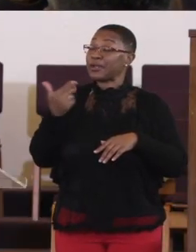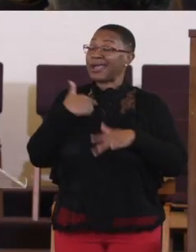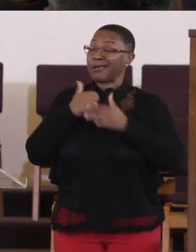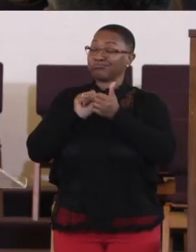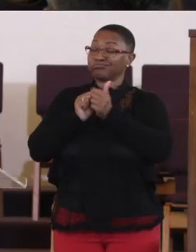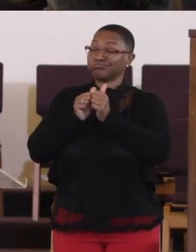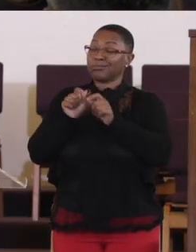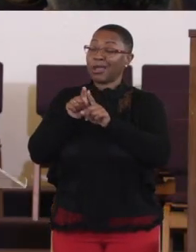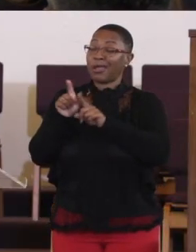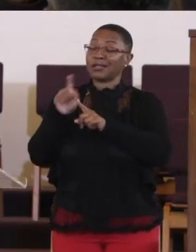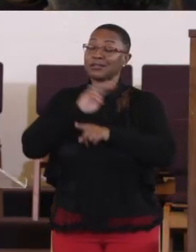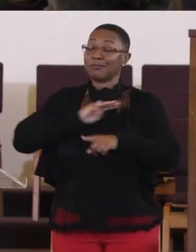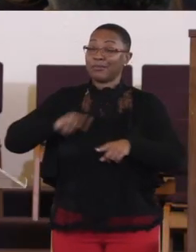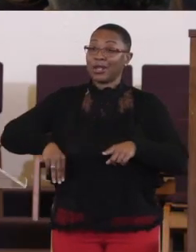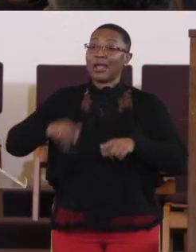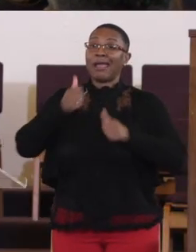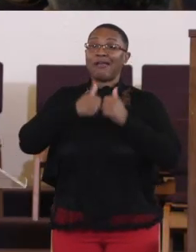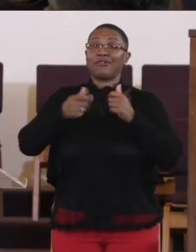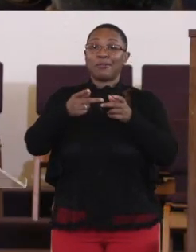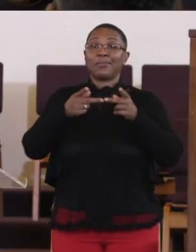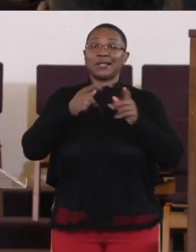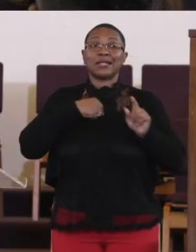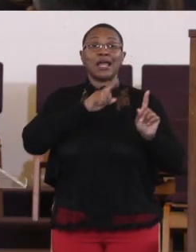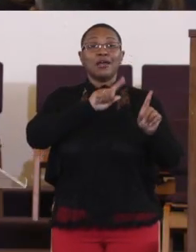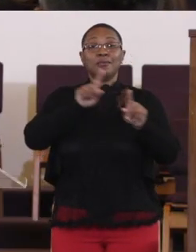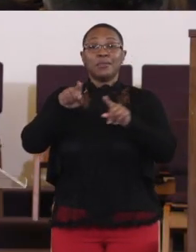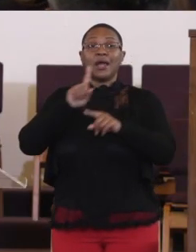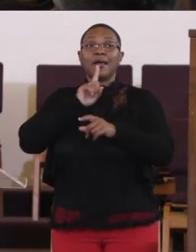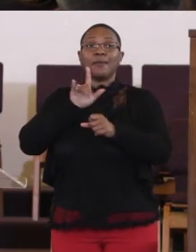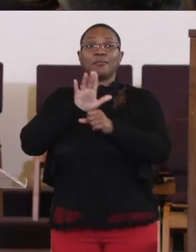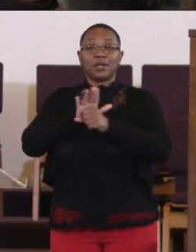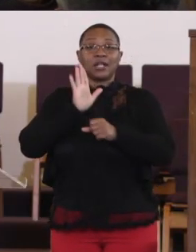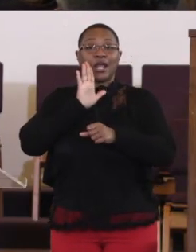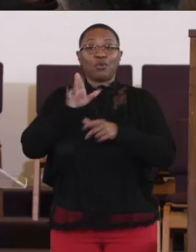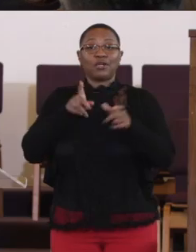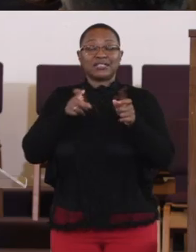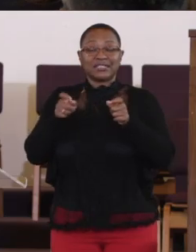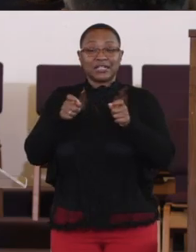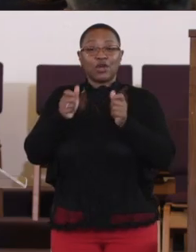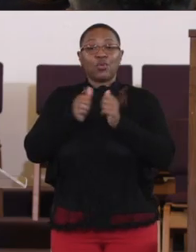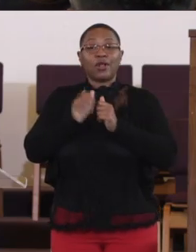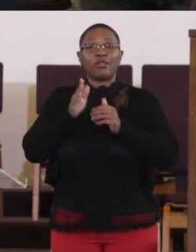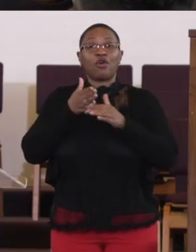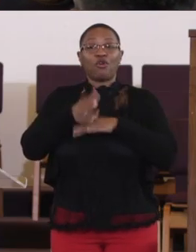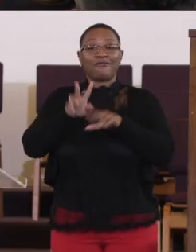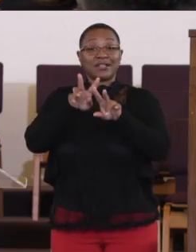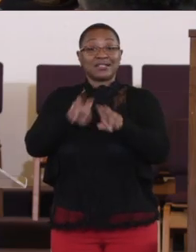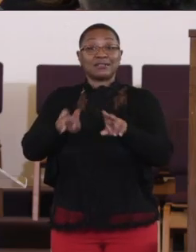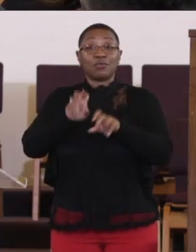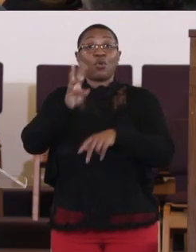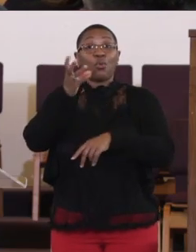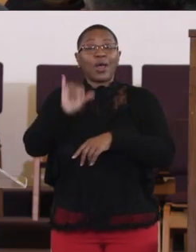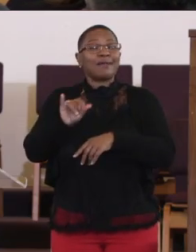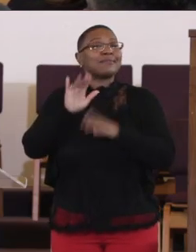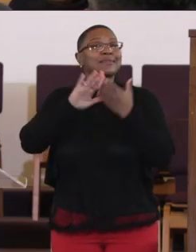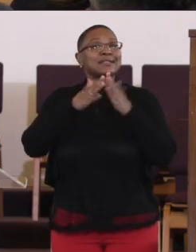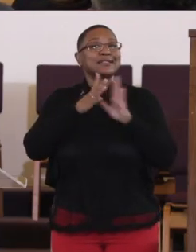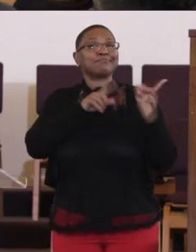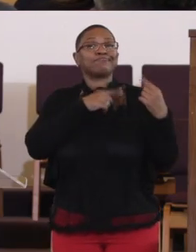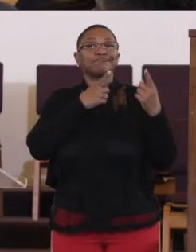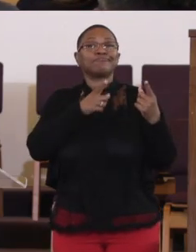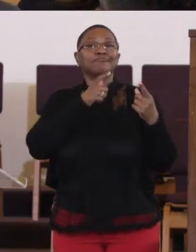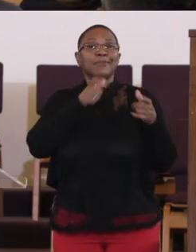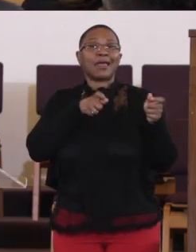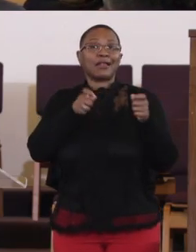every place I went, I promised I would deal with the overassessments because the city had not dealt with it. And my